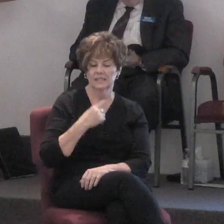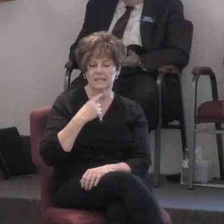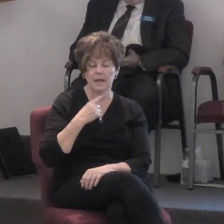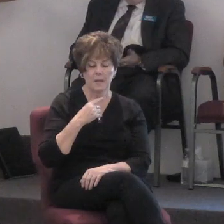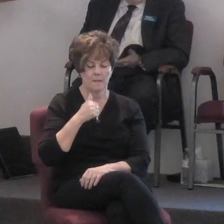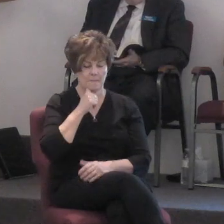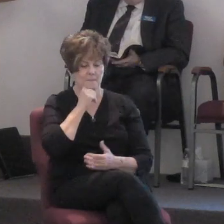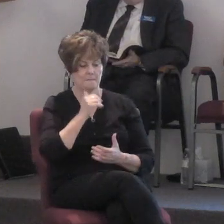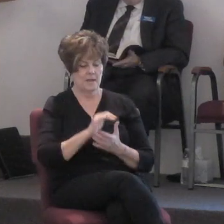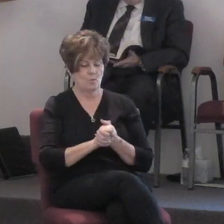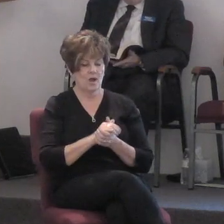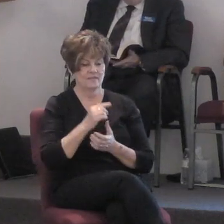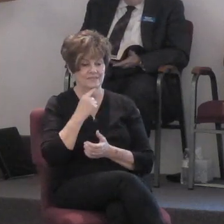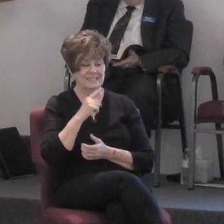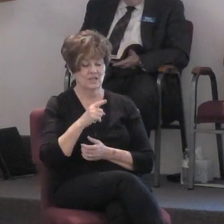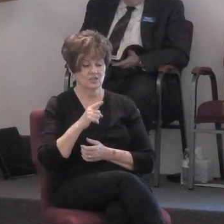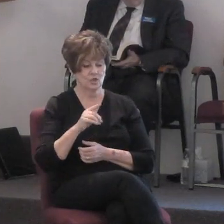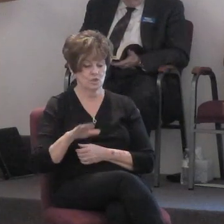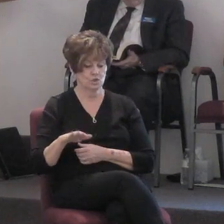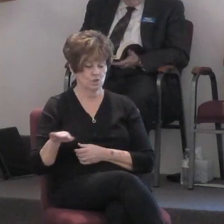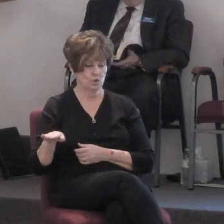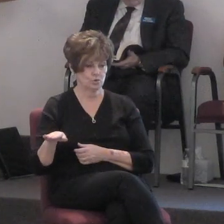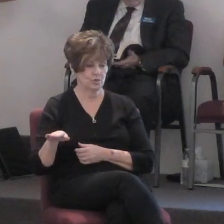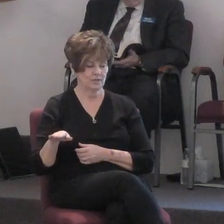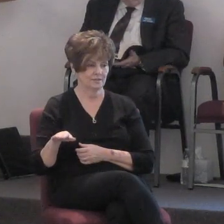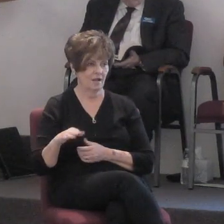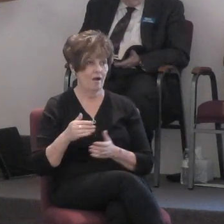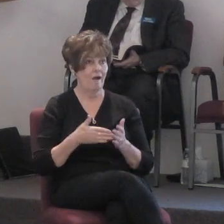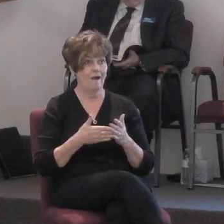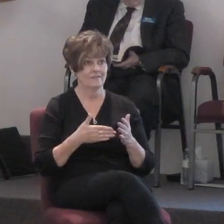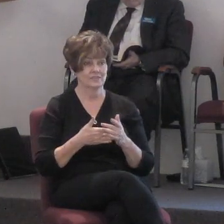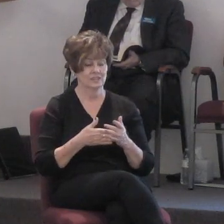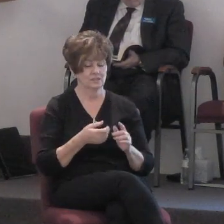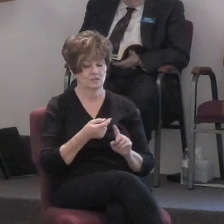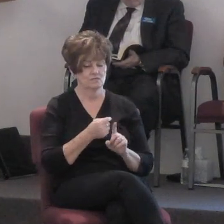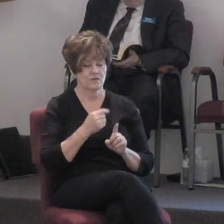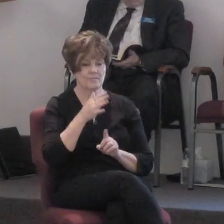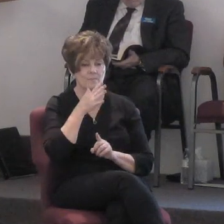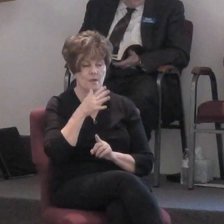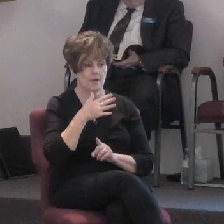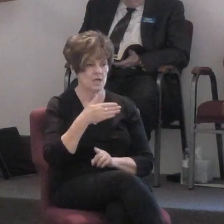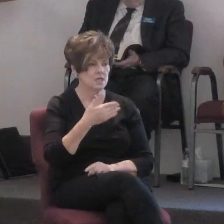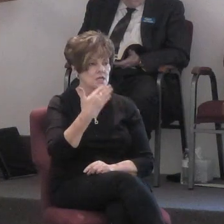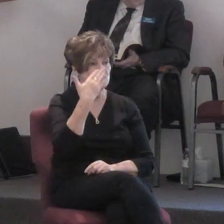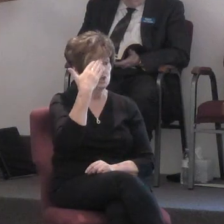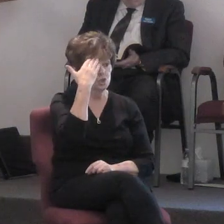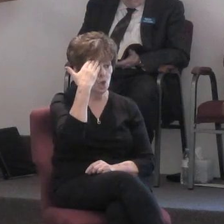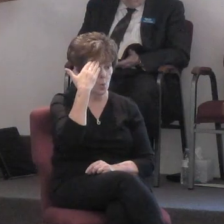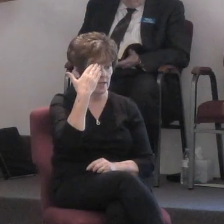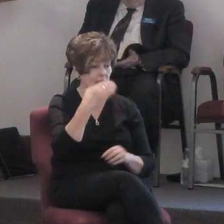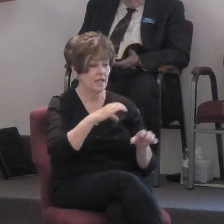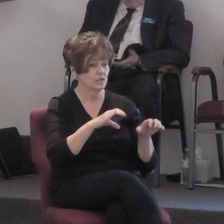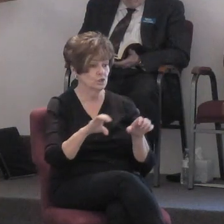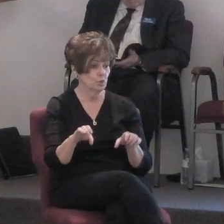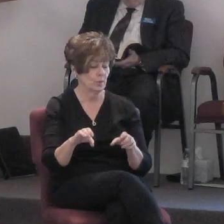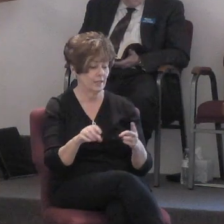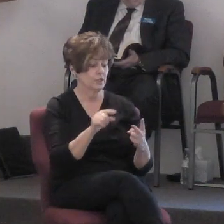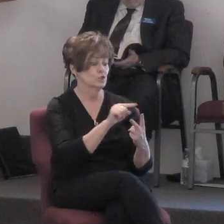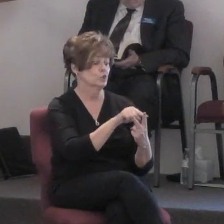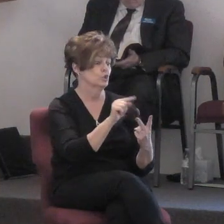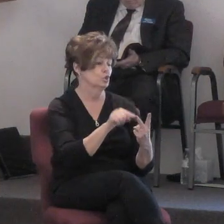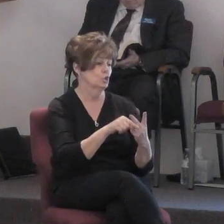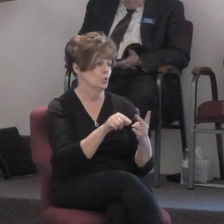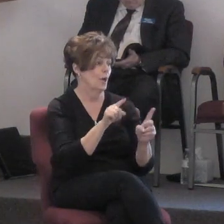often, even as young adults now, they still hear this from their mama. Knowing and doing are two